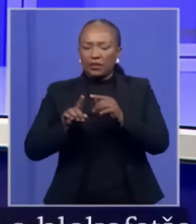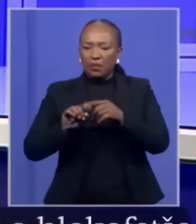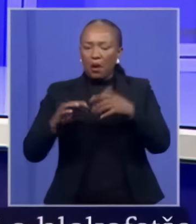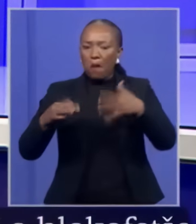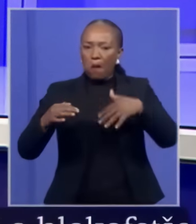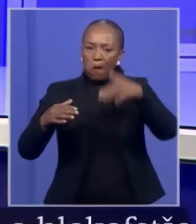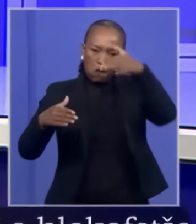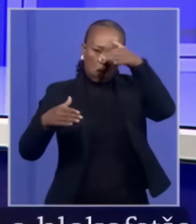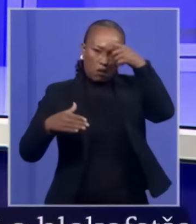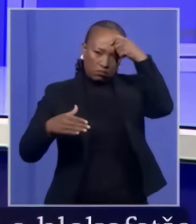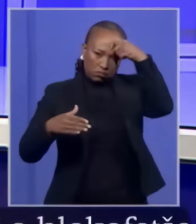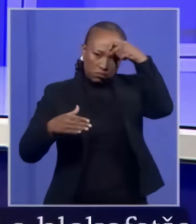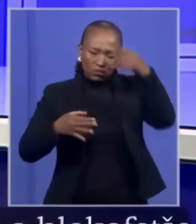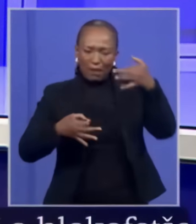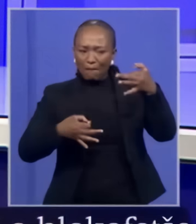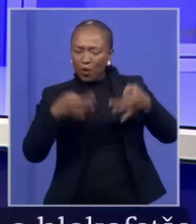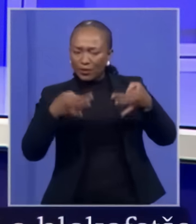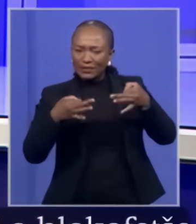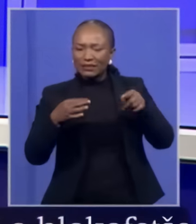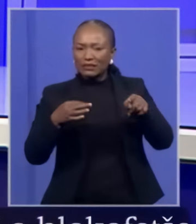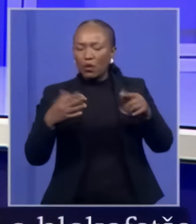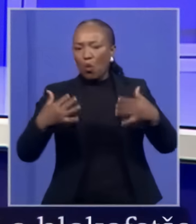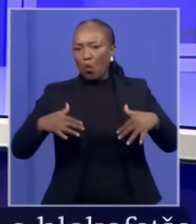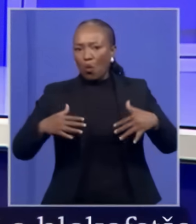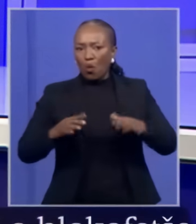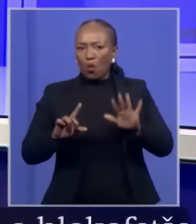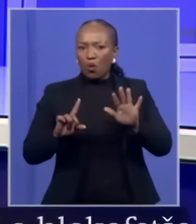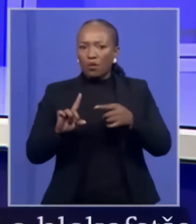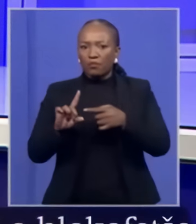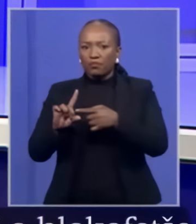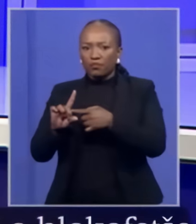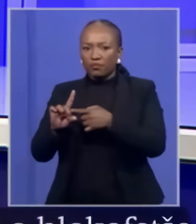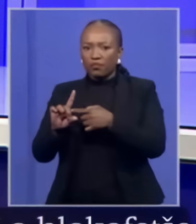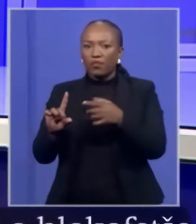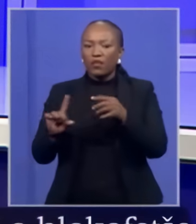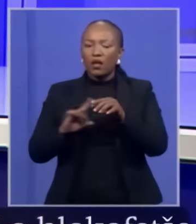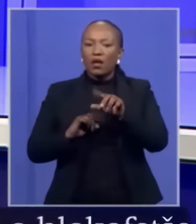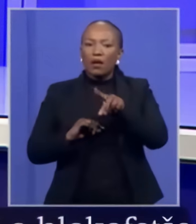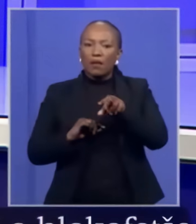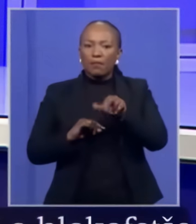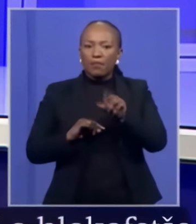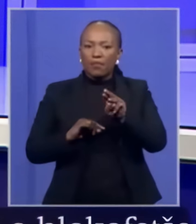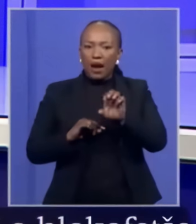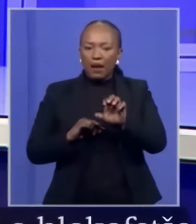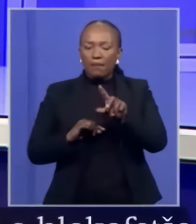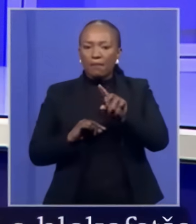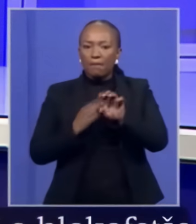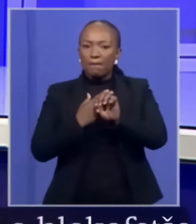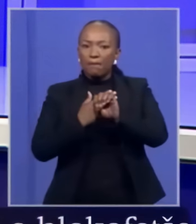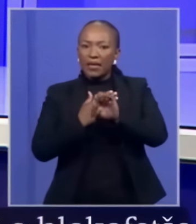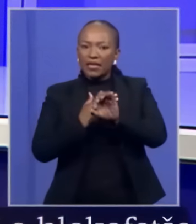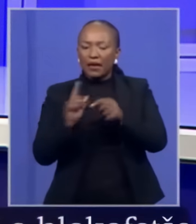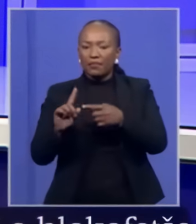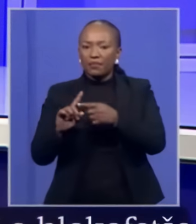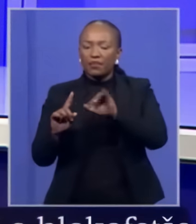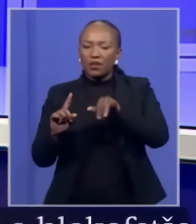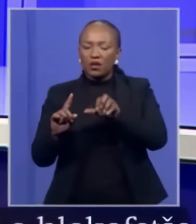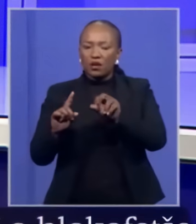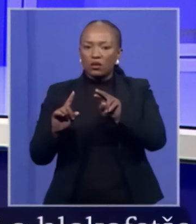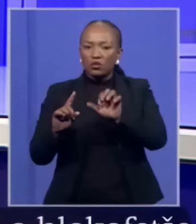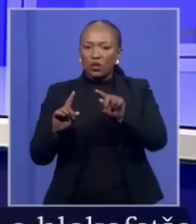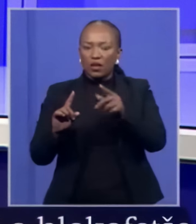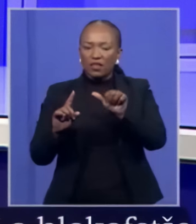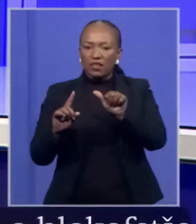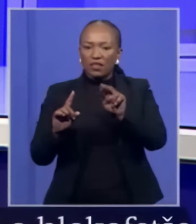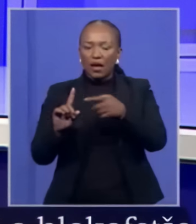ya gagwe mererong ya dipolotiki. Molaodi mogolo wa Prime Media Jonathan Proctor o mo hlalošitše bjalo ka mmega ditaba go ikgetha yo a bego a